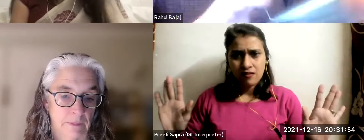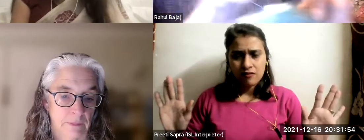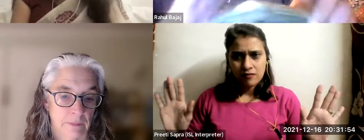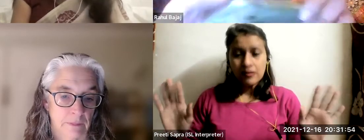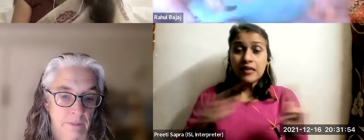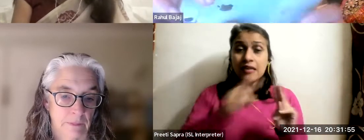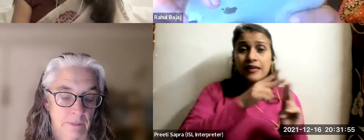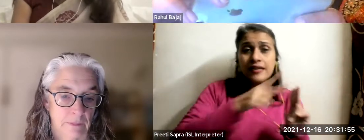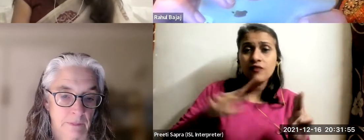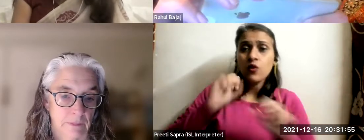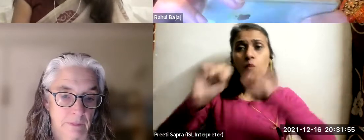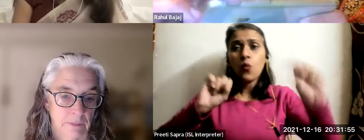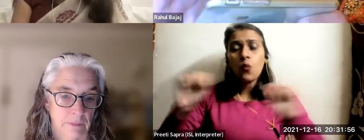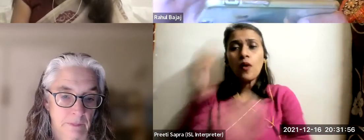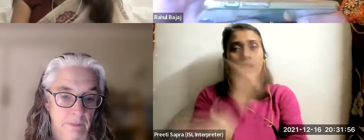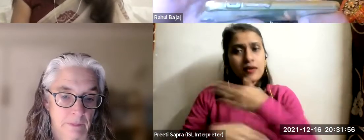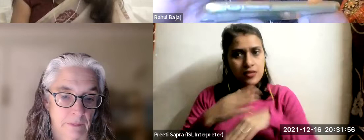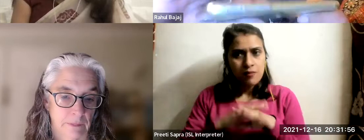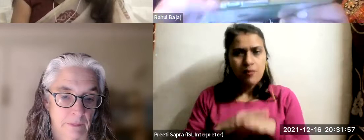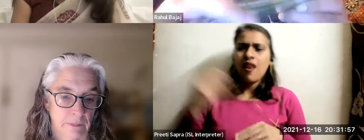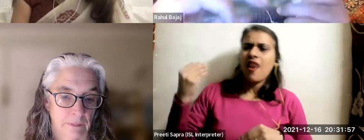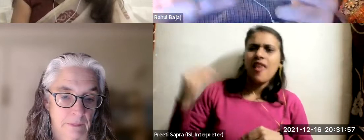of disabilities and spectrums. Don't ignore them,